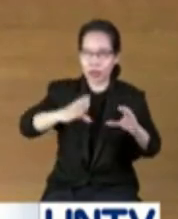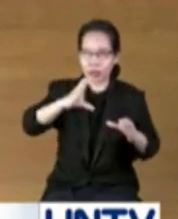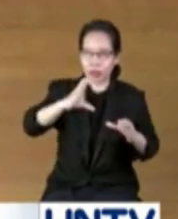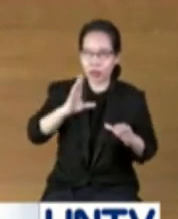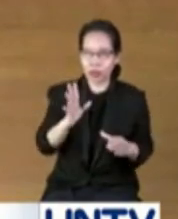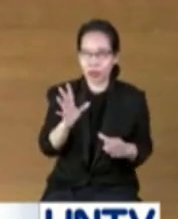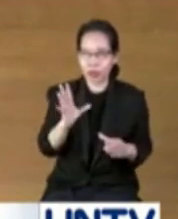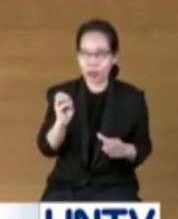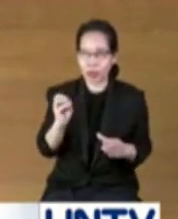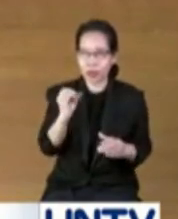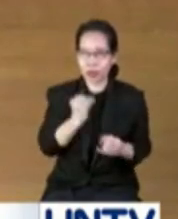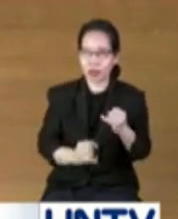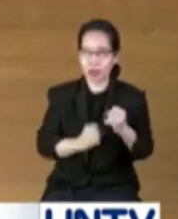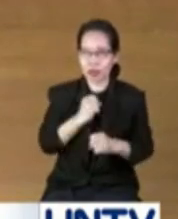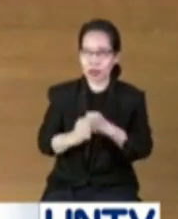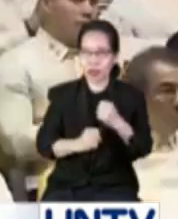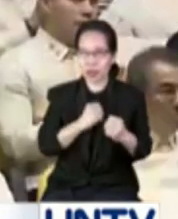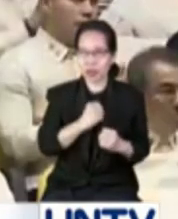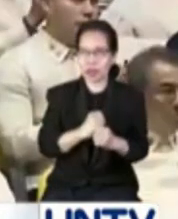year.